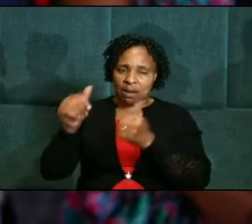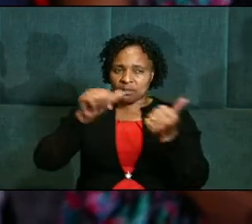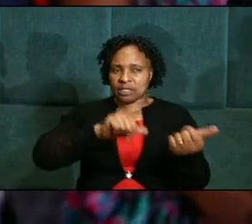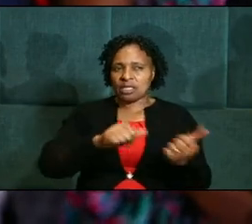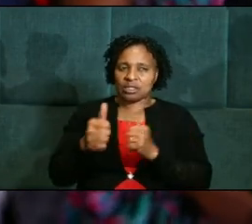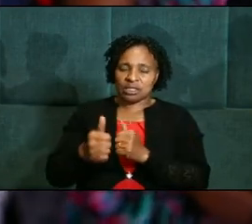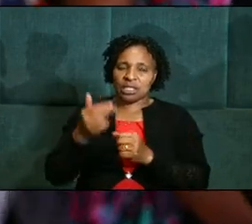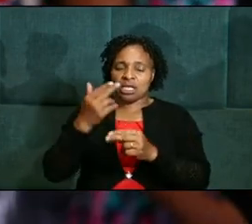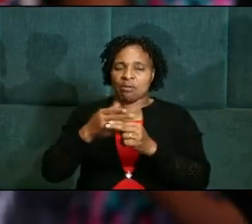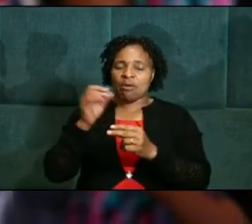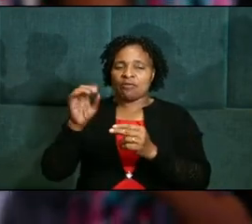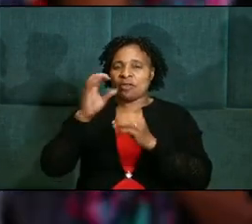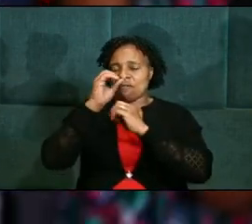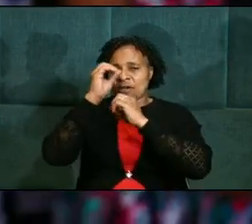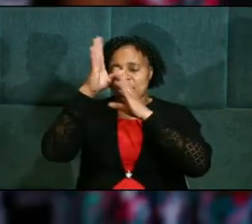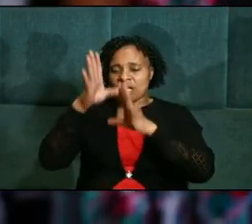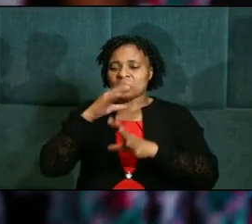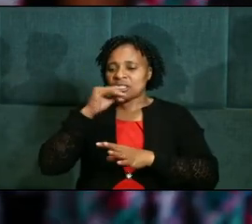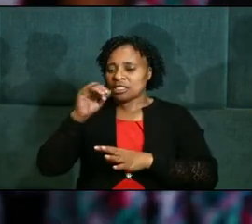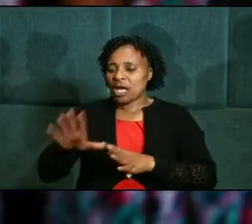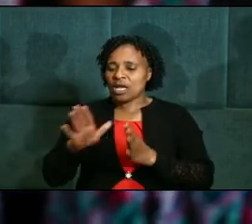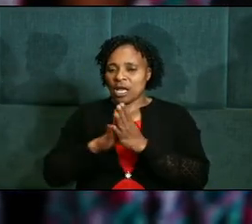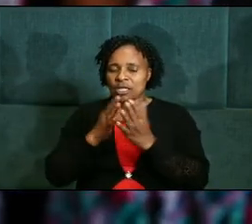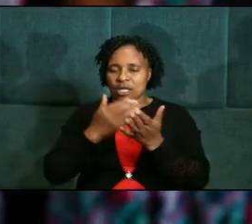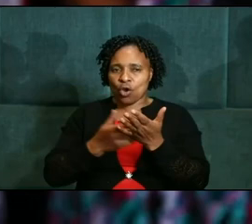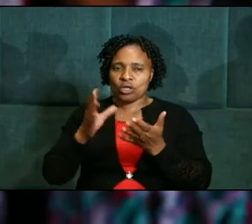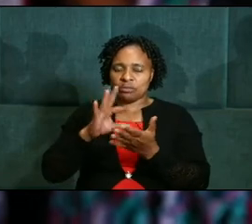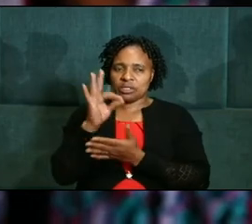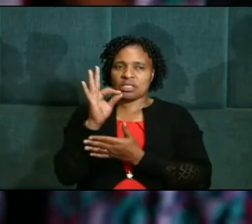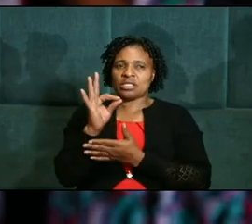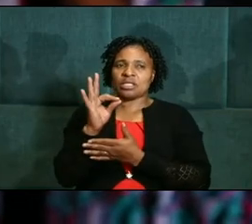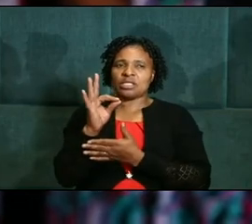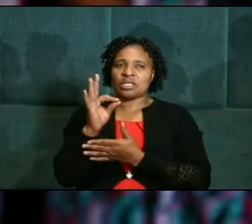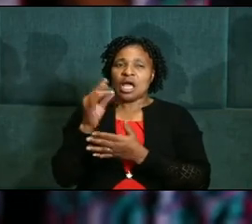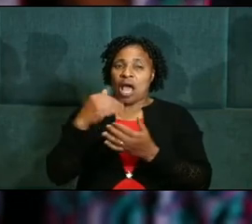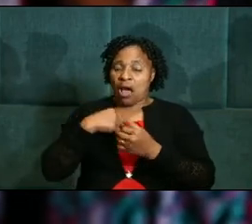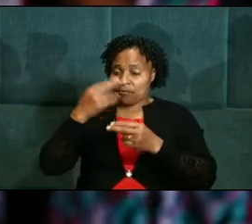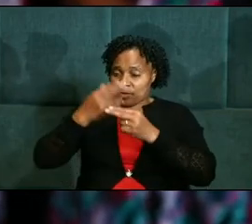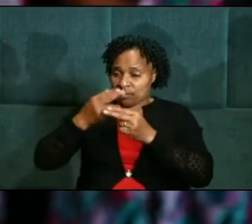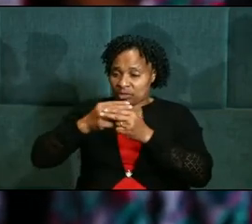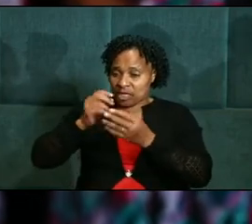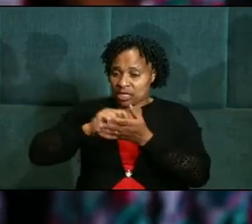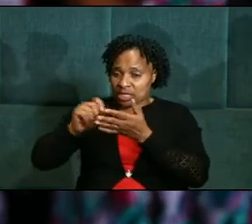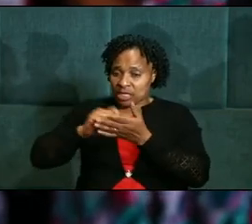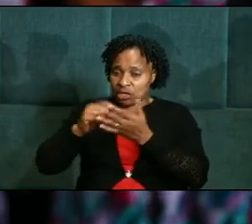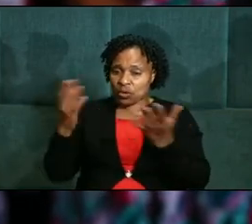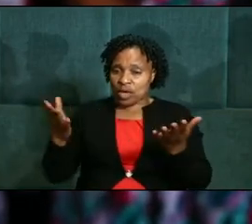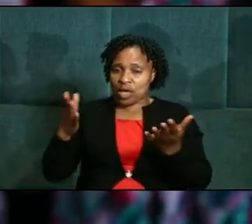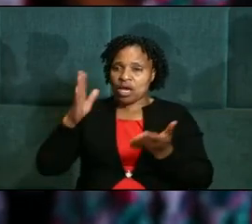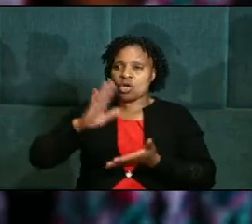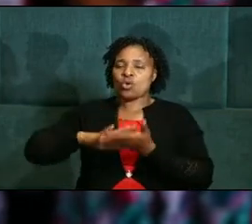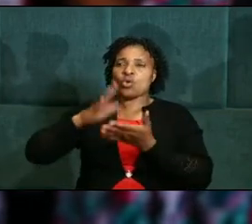baptized in the name of the Father, the Son, and the Holy Ghost, have their names written down in glory,